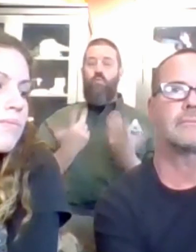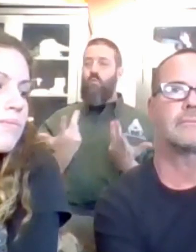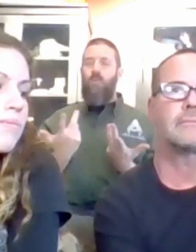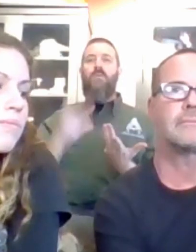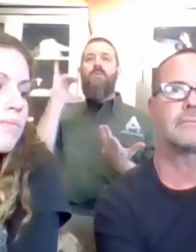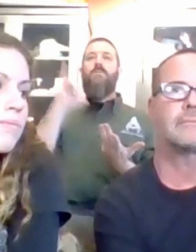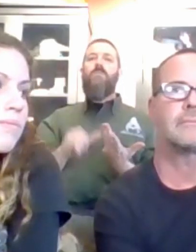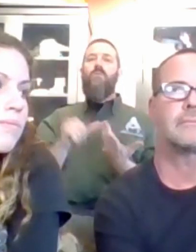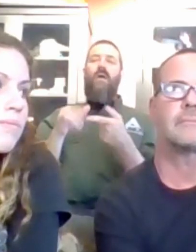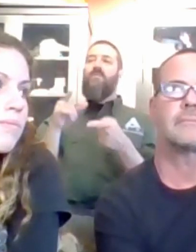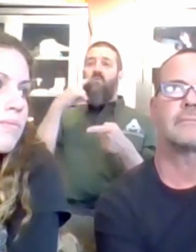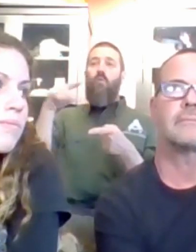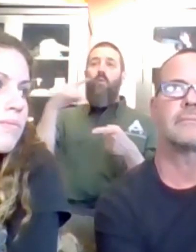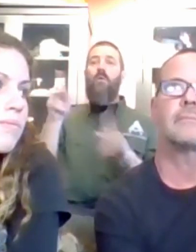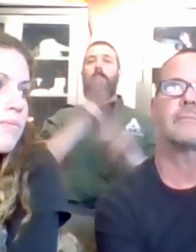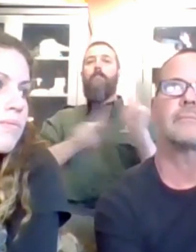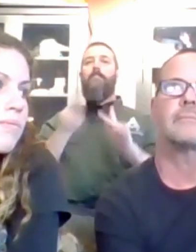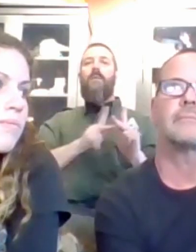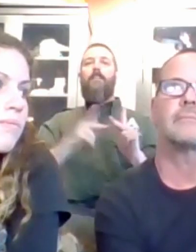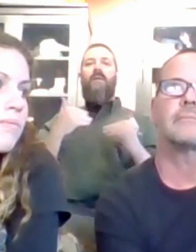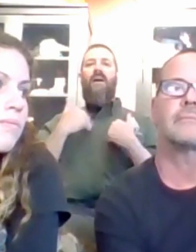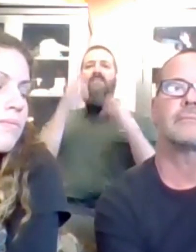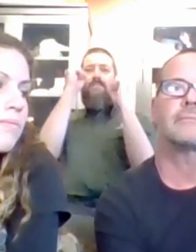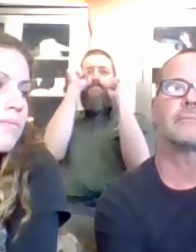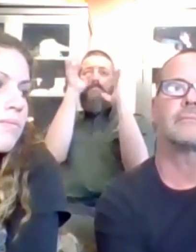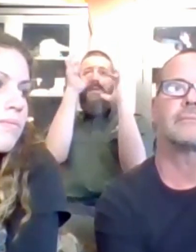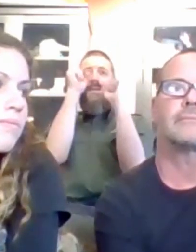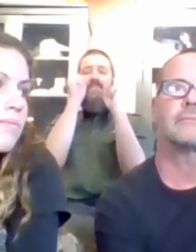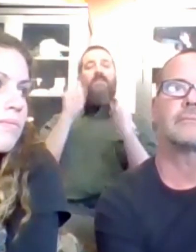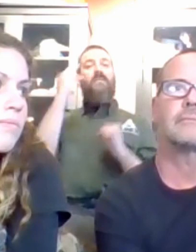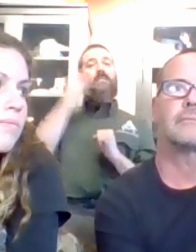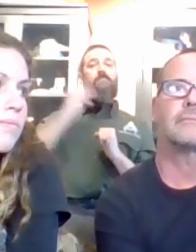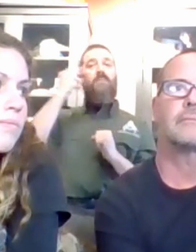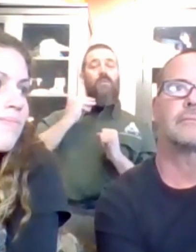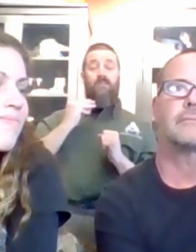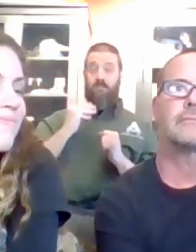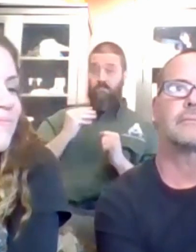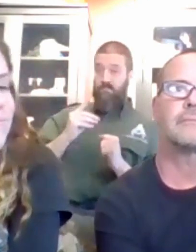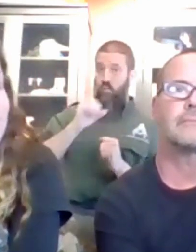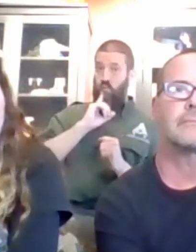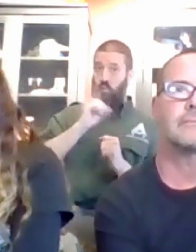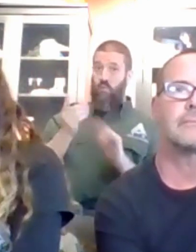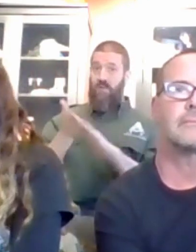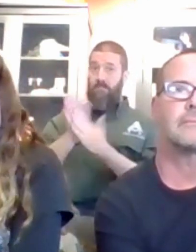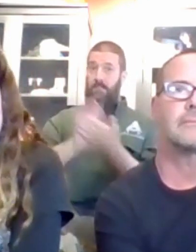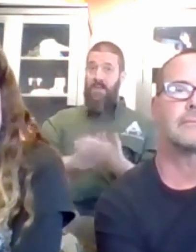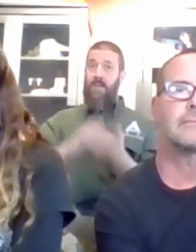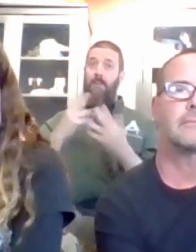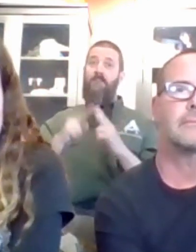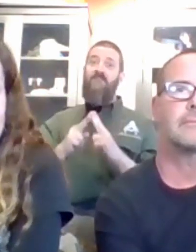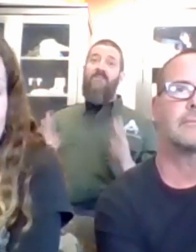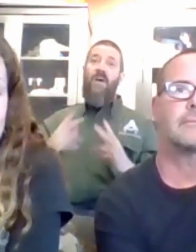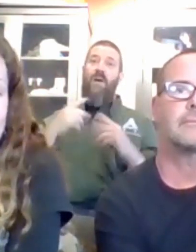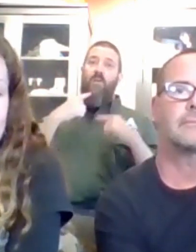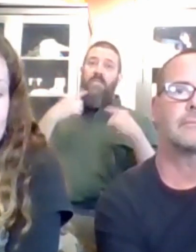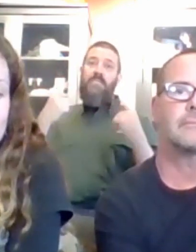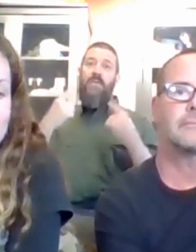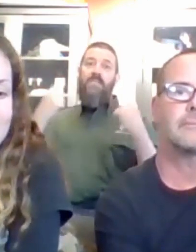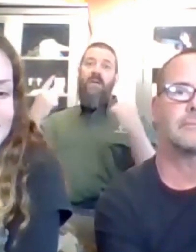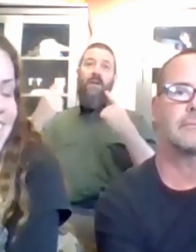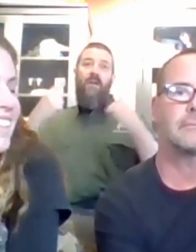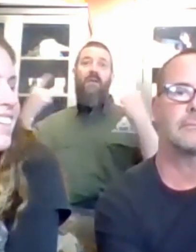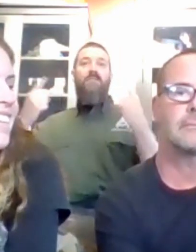do this really safely? So, they have an amazing experience. And it's become so successful.